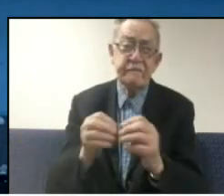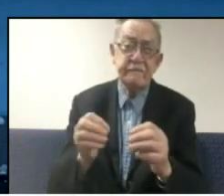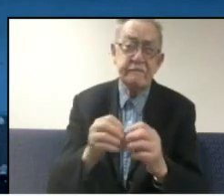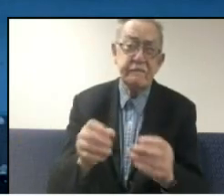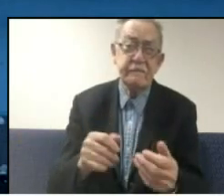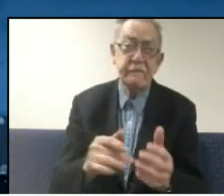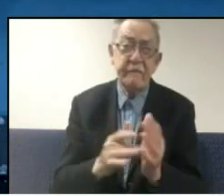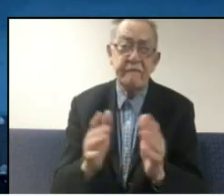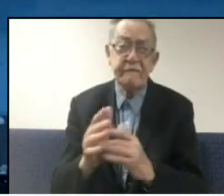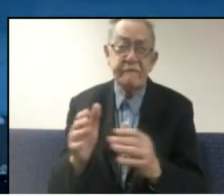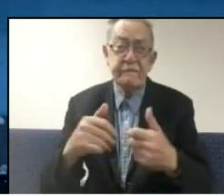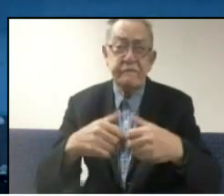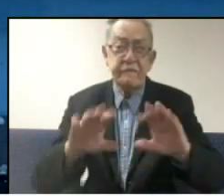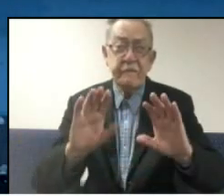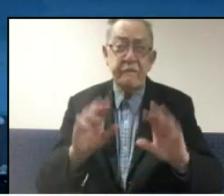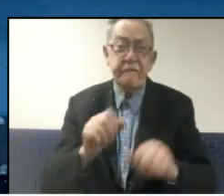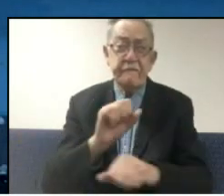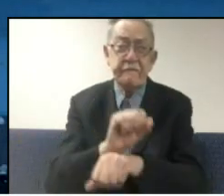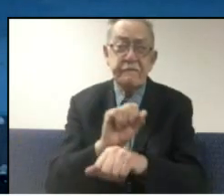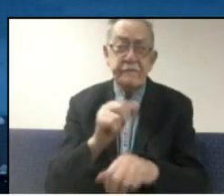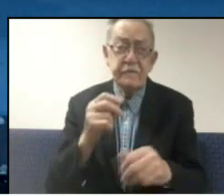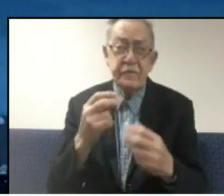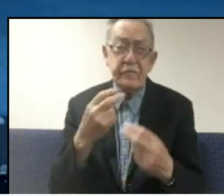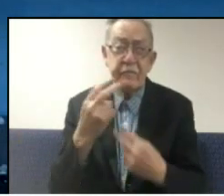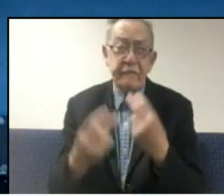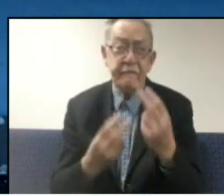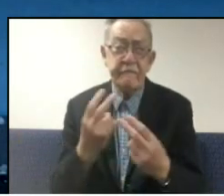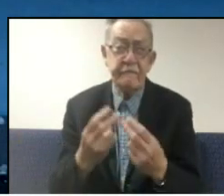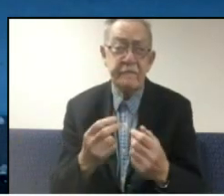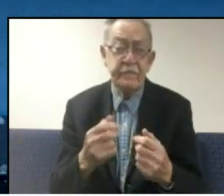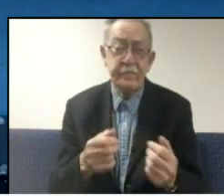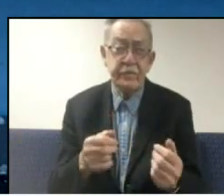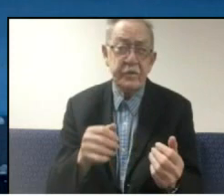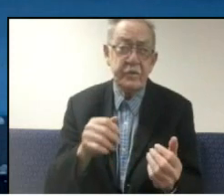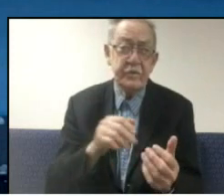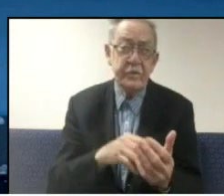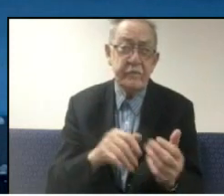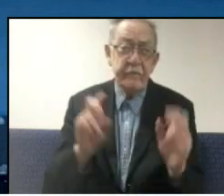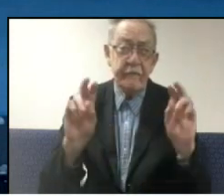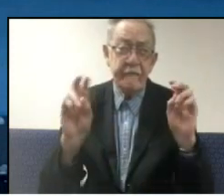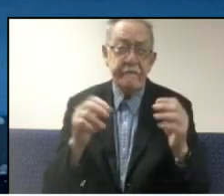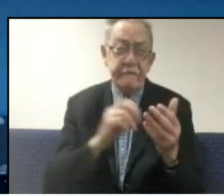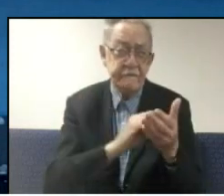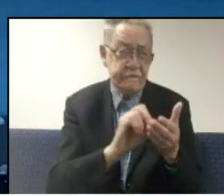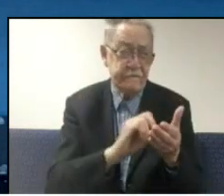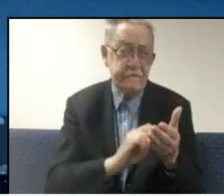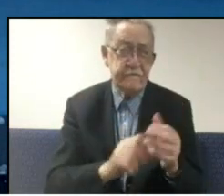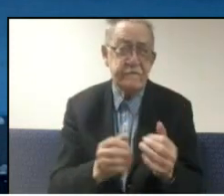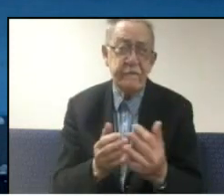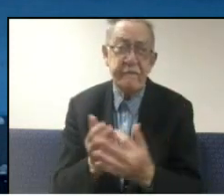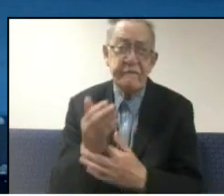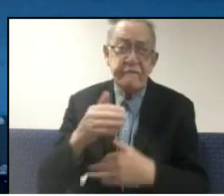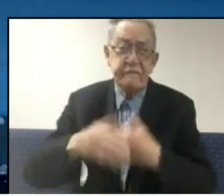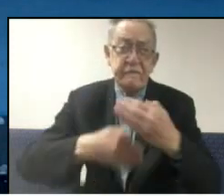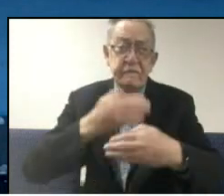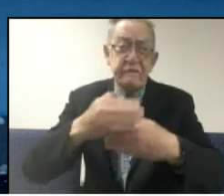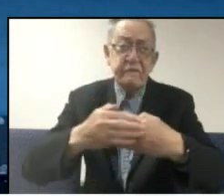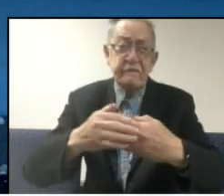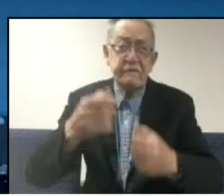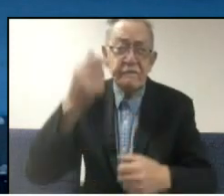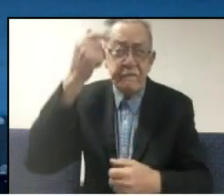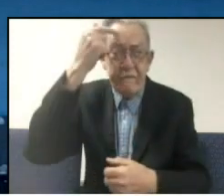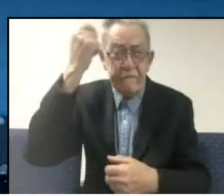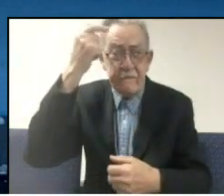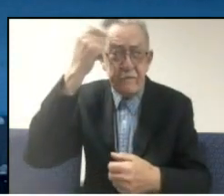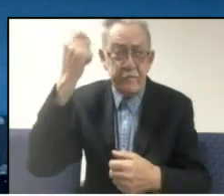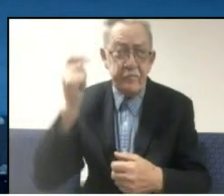Christ. And we want to visit, perhaps revisit those texts as we go through this series to just remind us